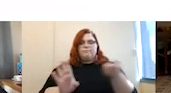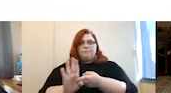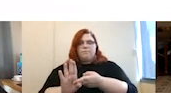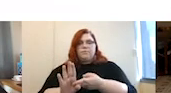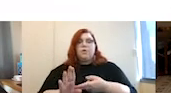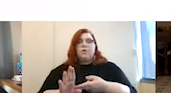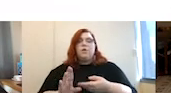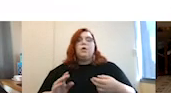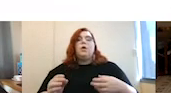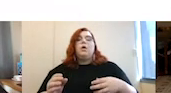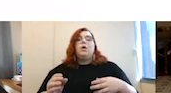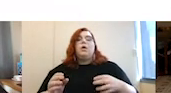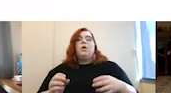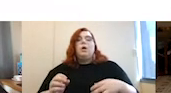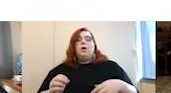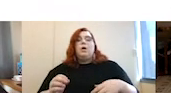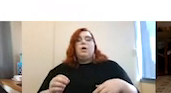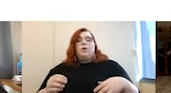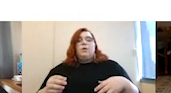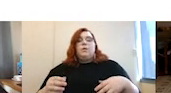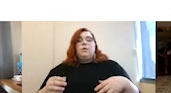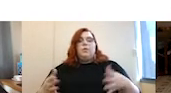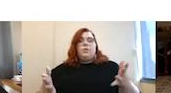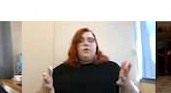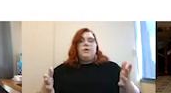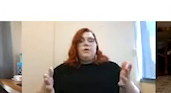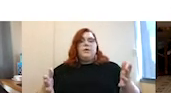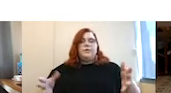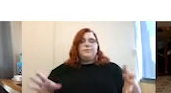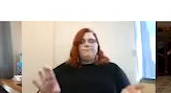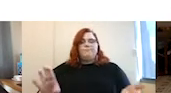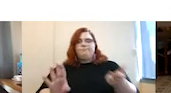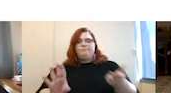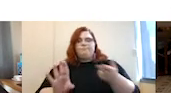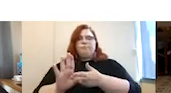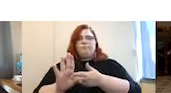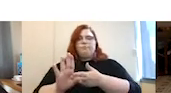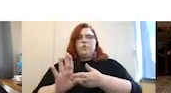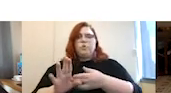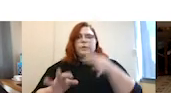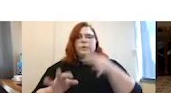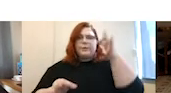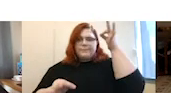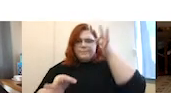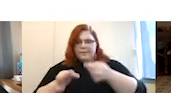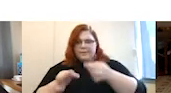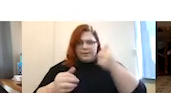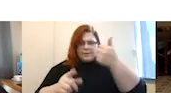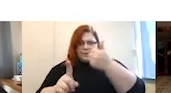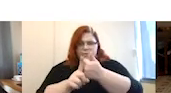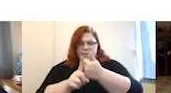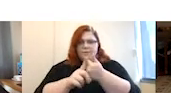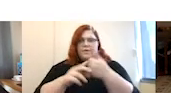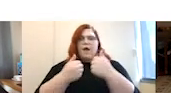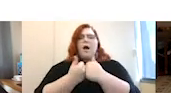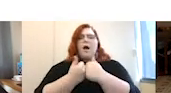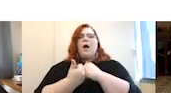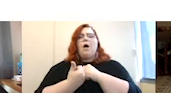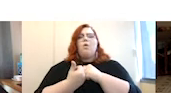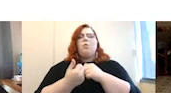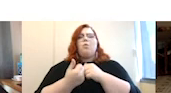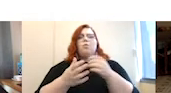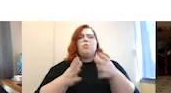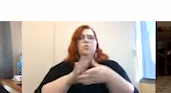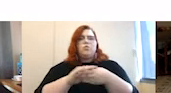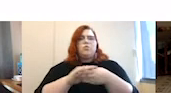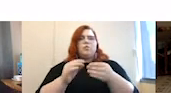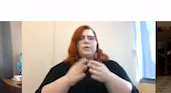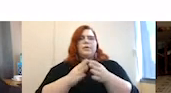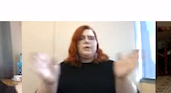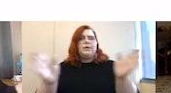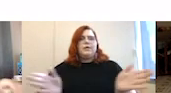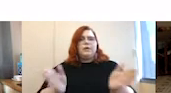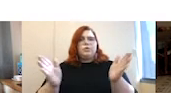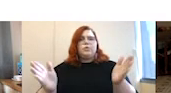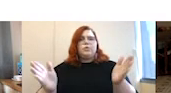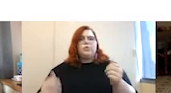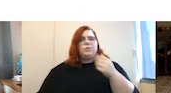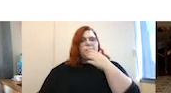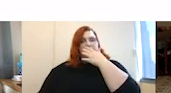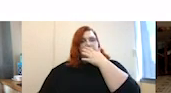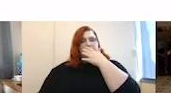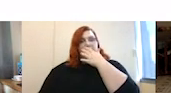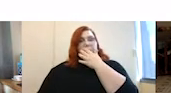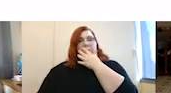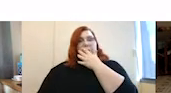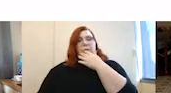have an active voice in how the story manifests. So what is interactive fiction anyway? It is a subset